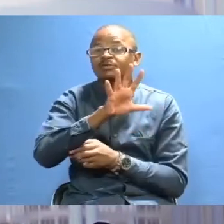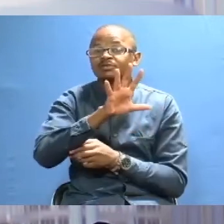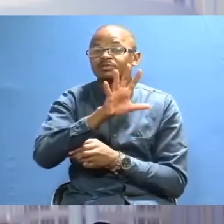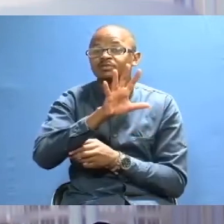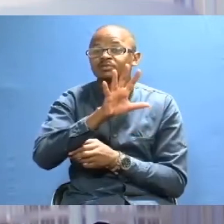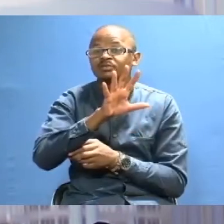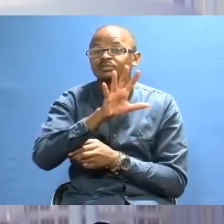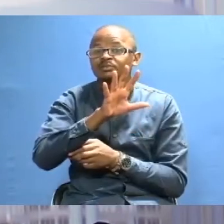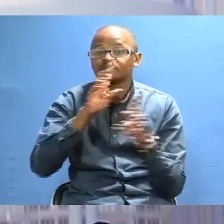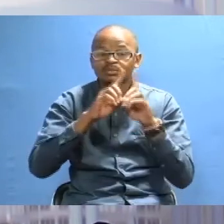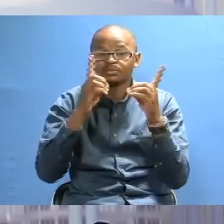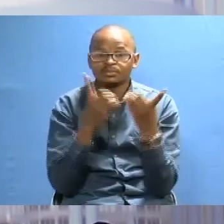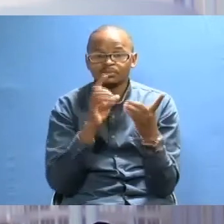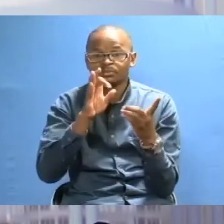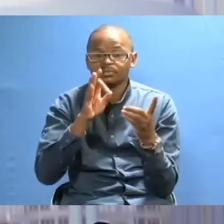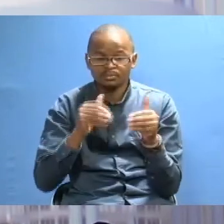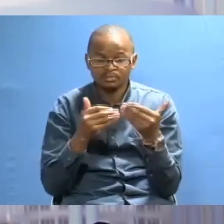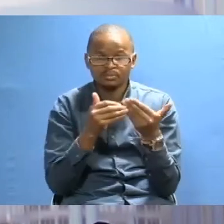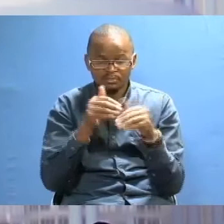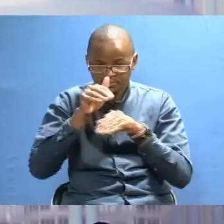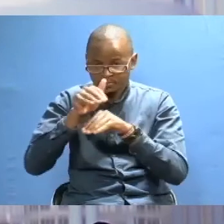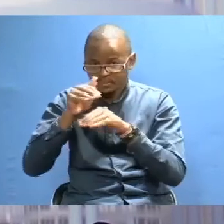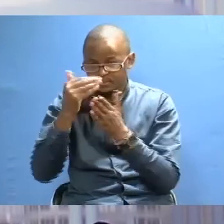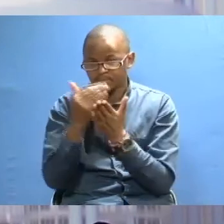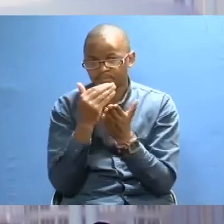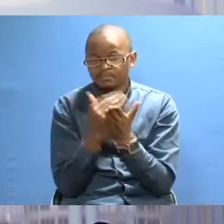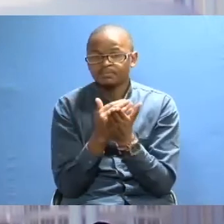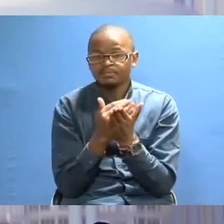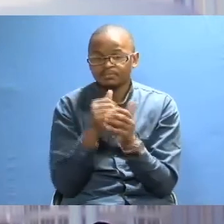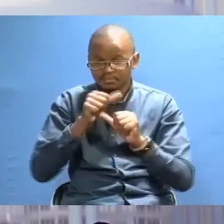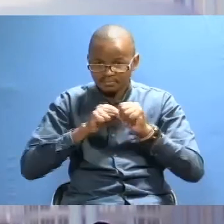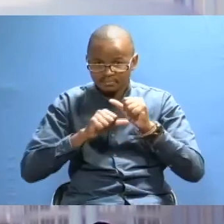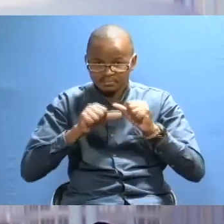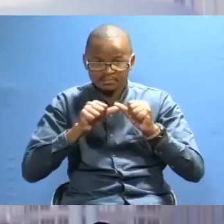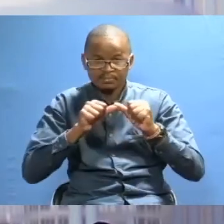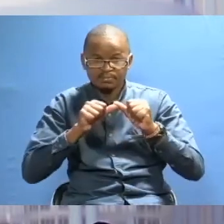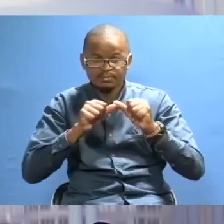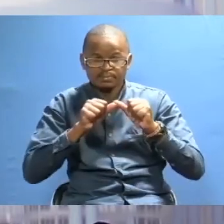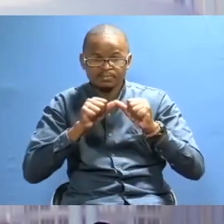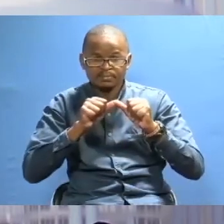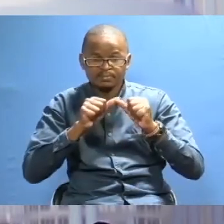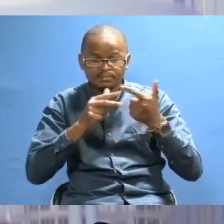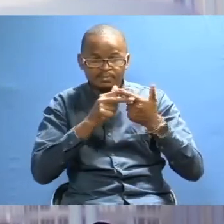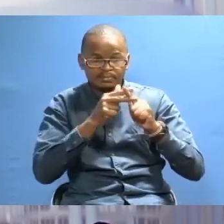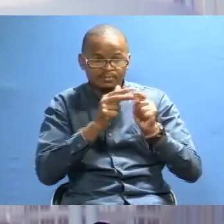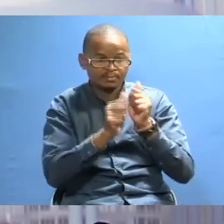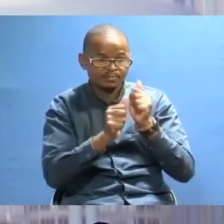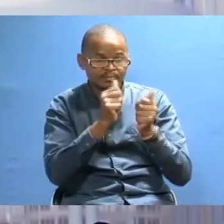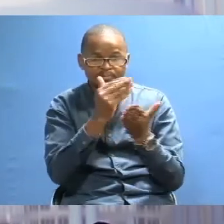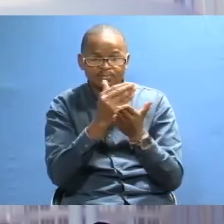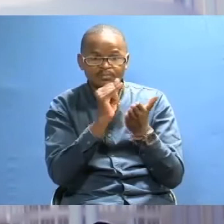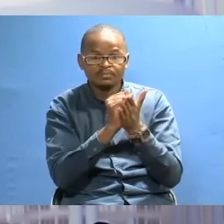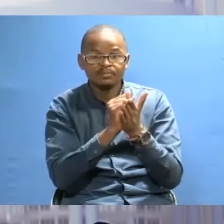475. The department offers the following program: Bachelor of Science Petroleum Engineering, which